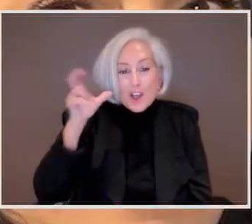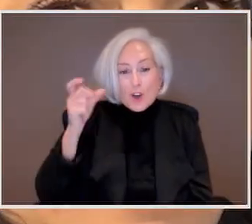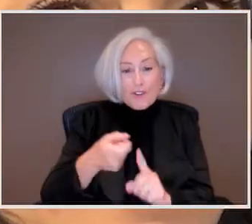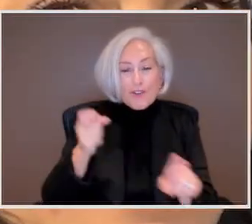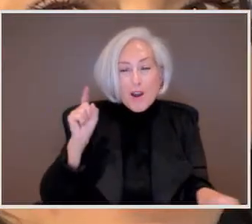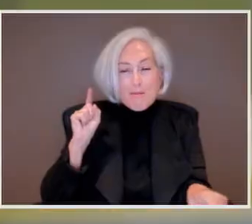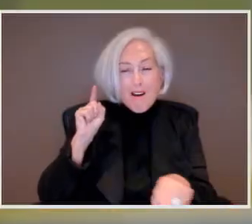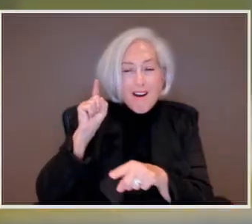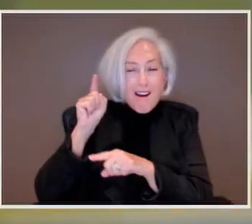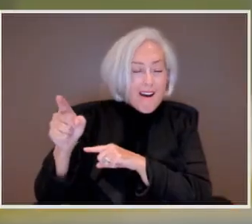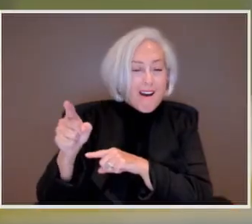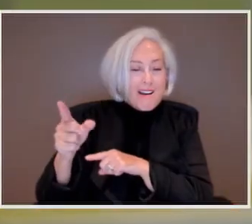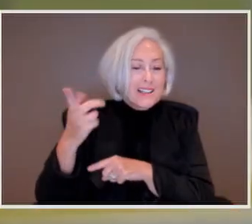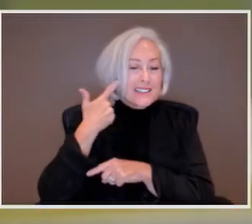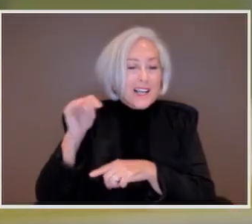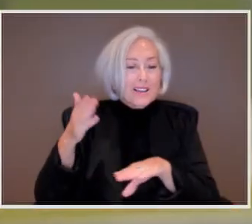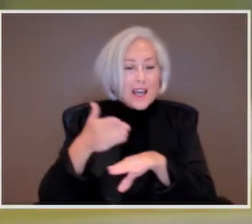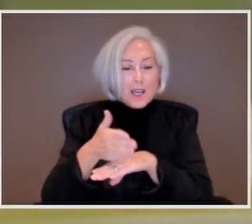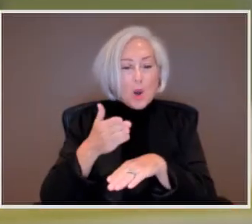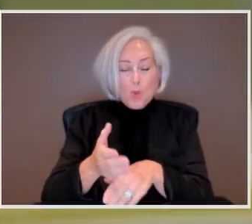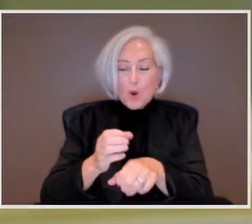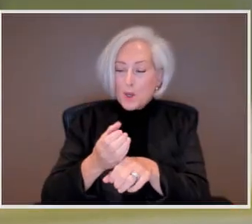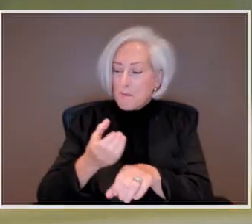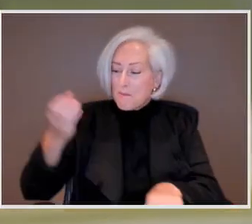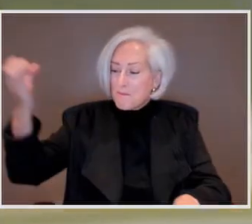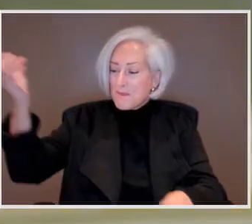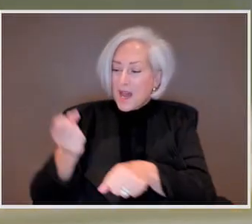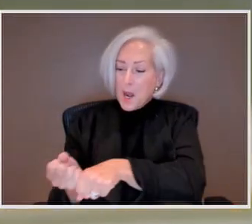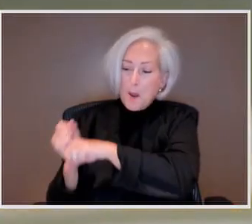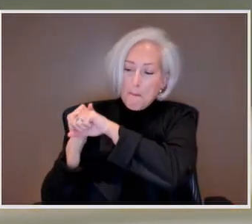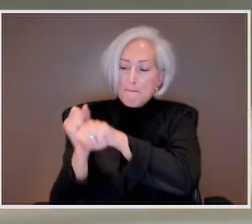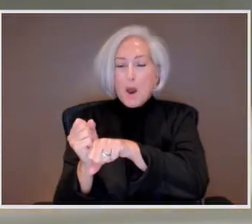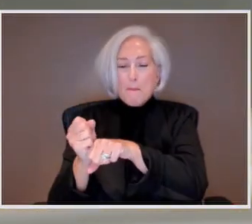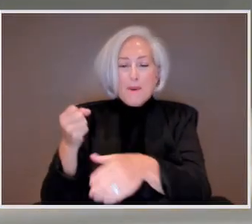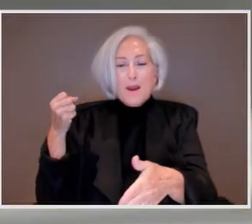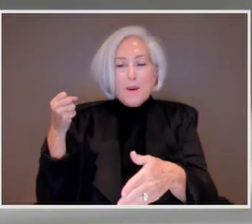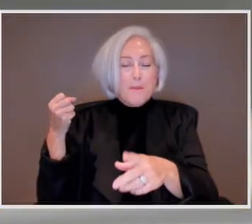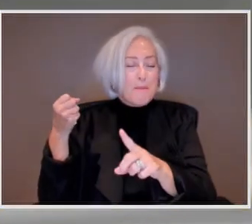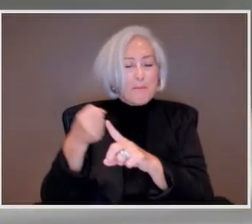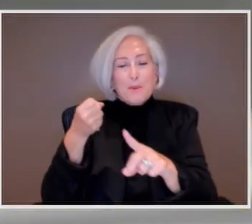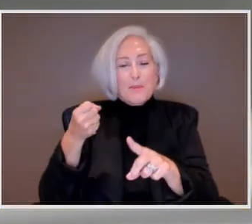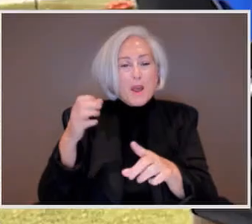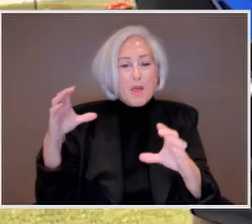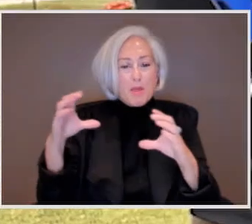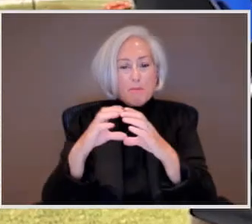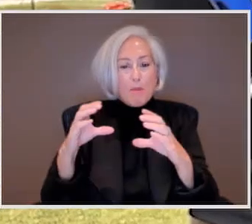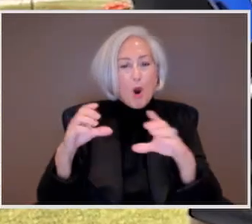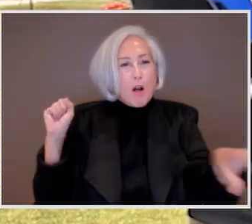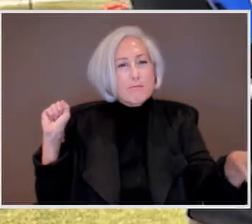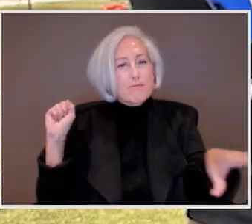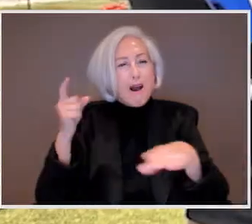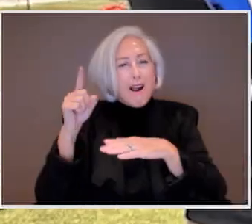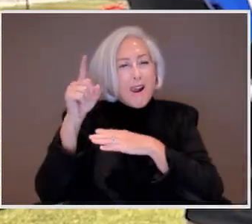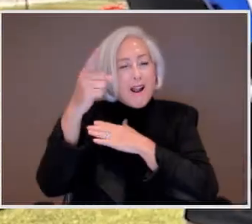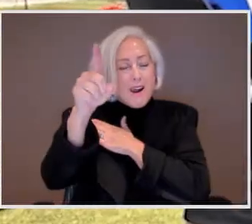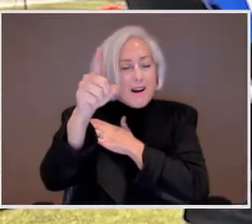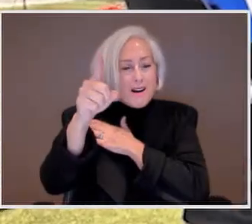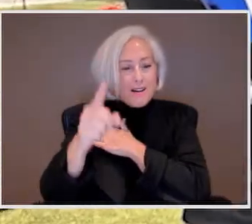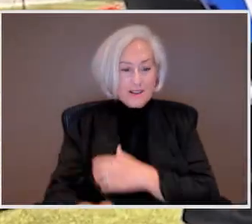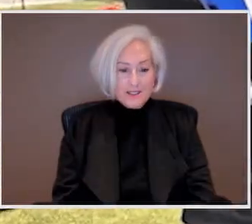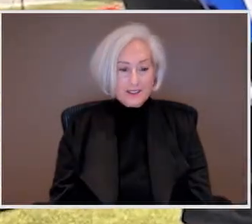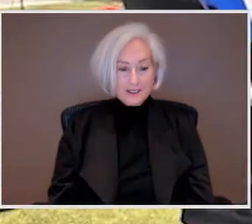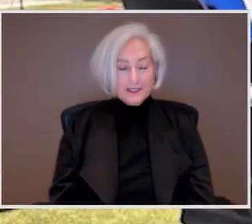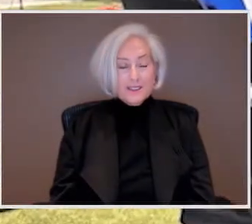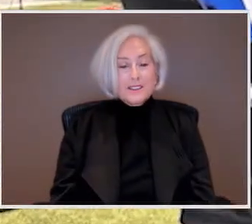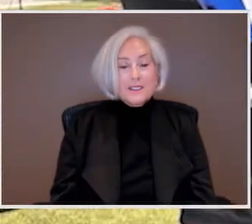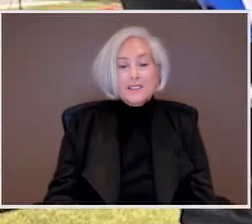baseball bat hitting the ball, like that big crack sound. That's what they described it to me. 17-year-old Gage Coen is talking about